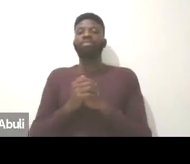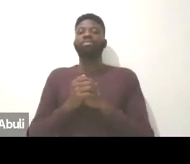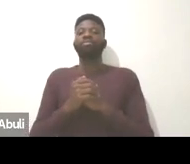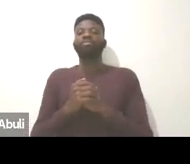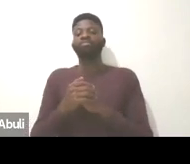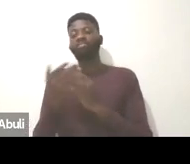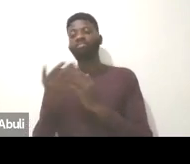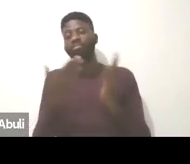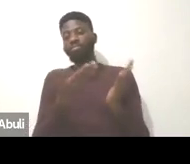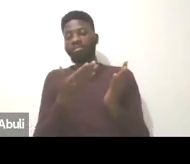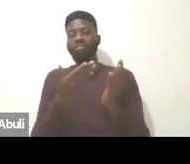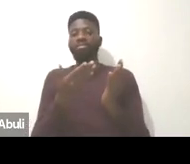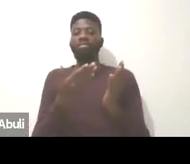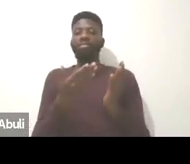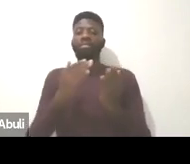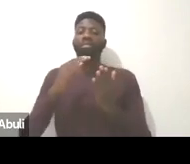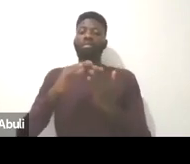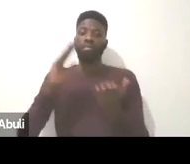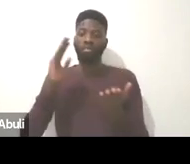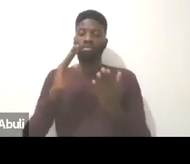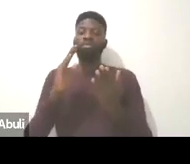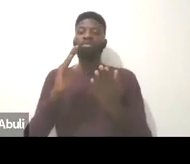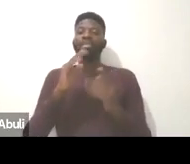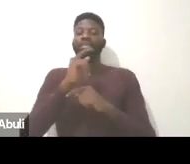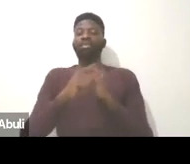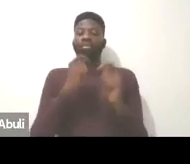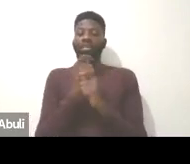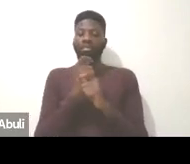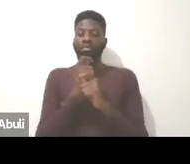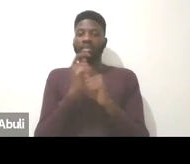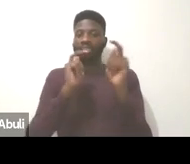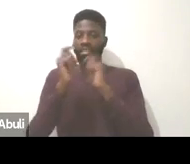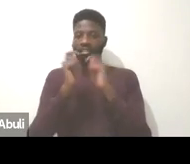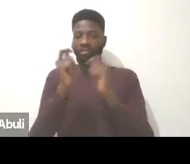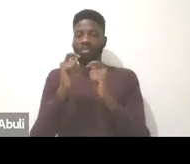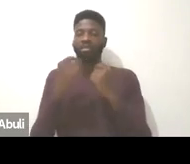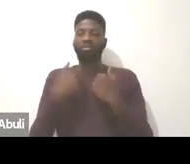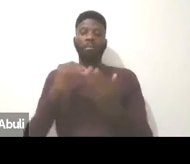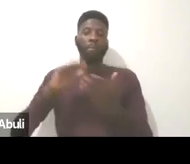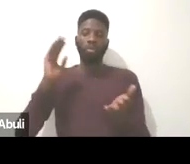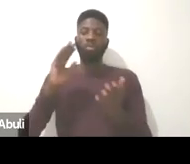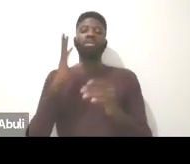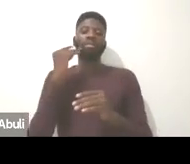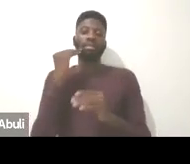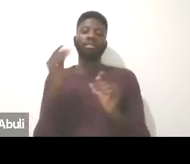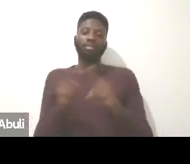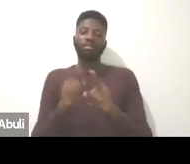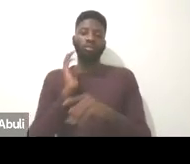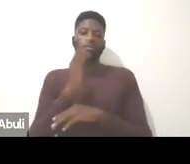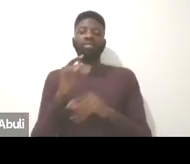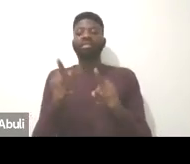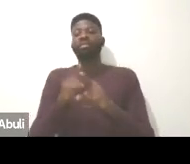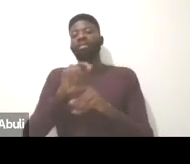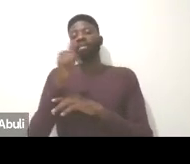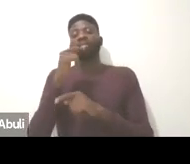This is the most common type of interview that you will encounter. The other type of interview